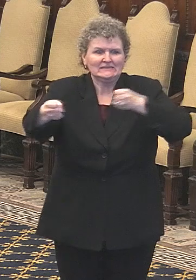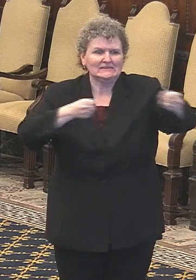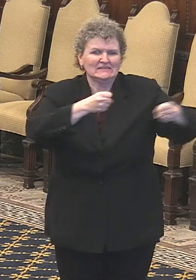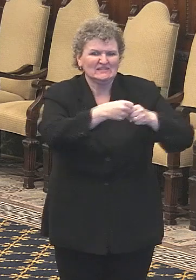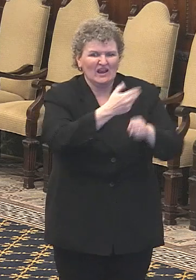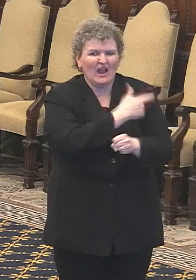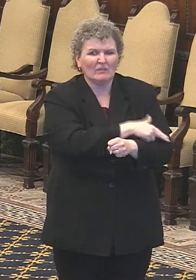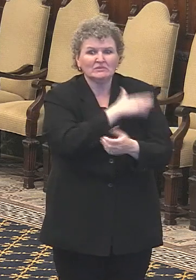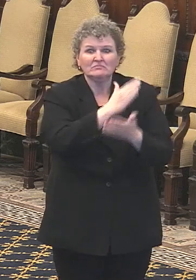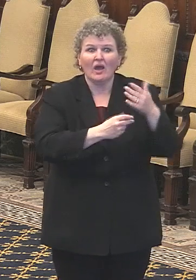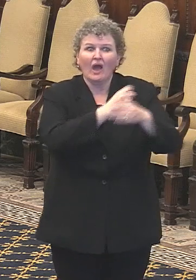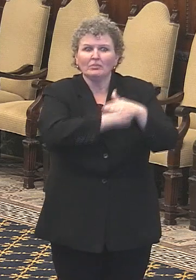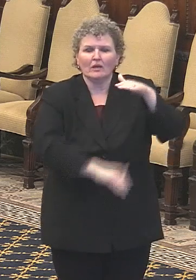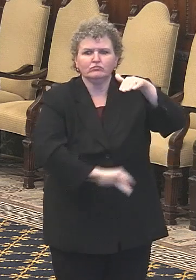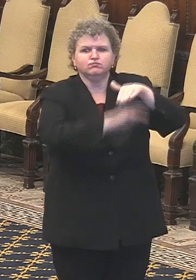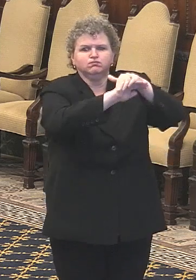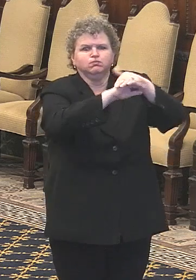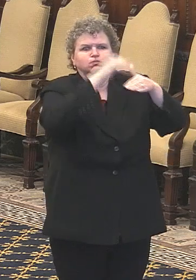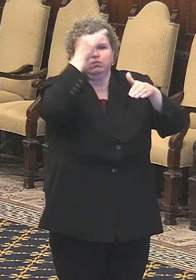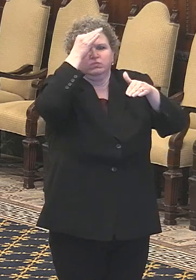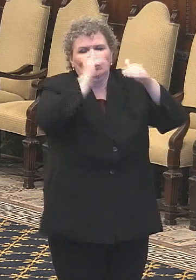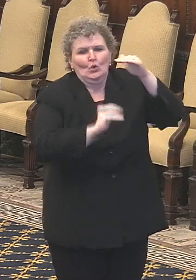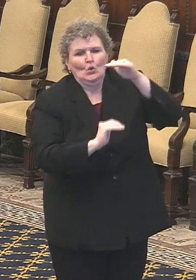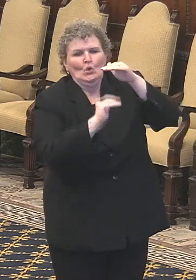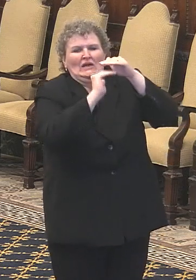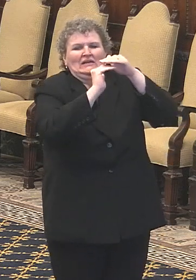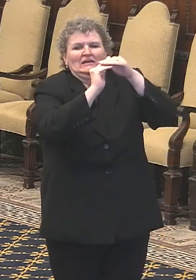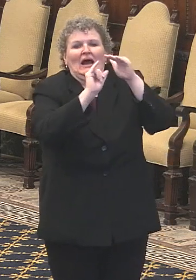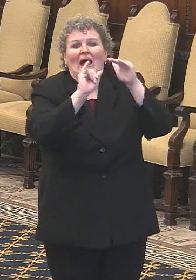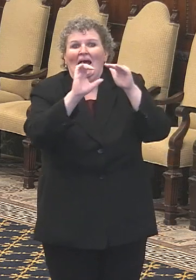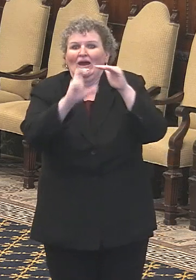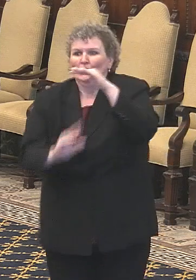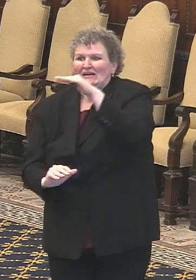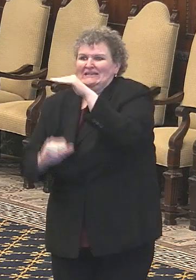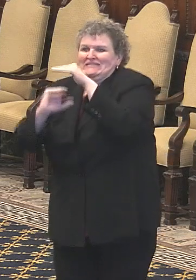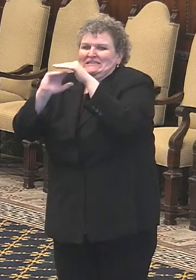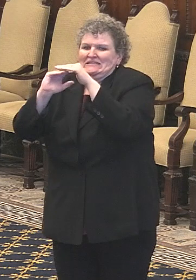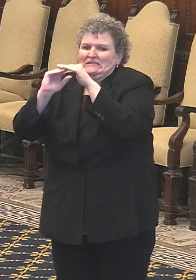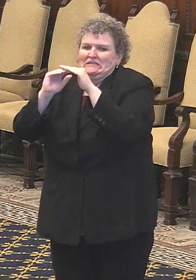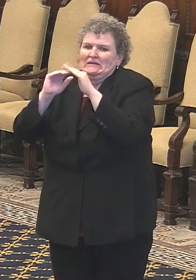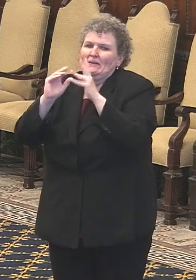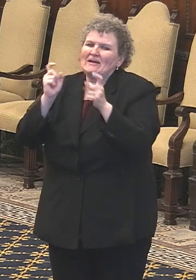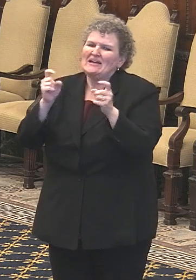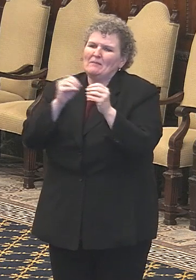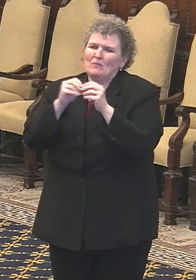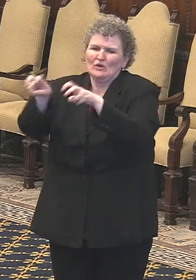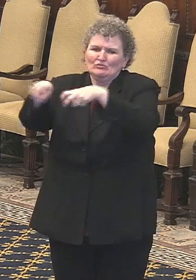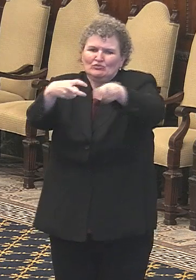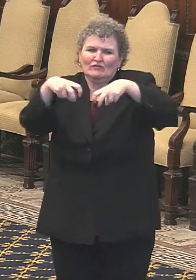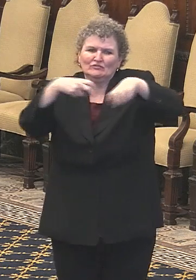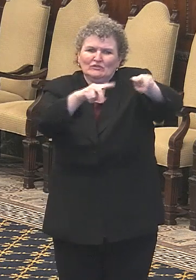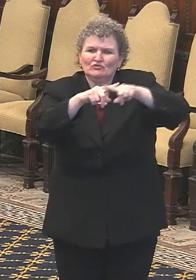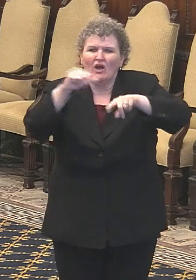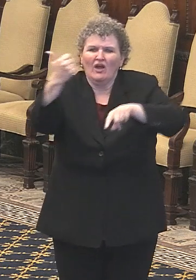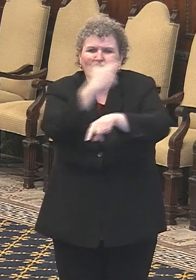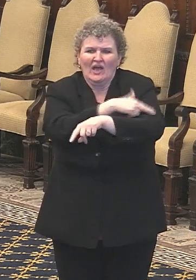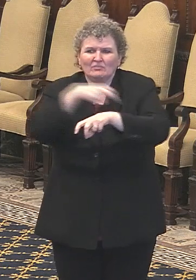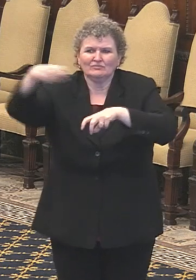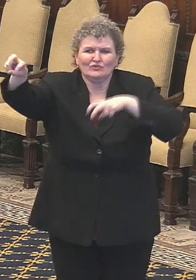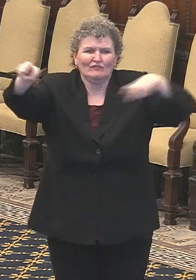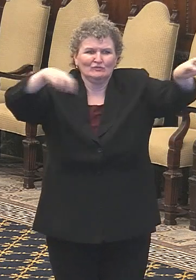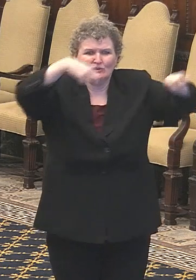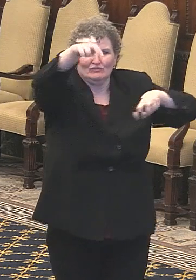capacity, especially for intensive care unit beds, and they may be needing to transfer or divert patients to others. Now, as the mayor said, the Liacouras